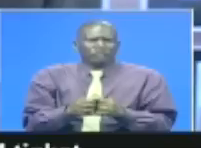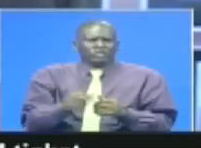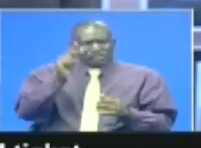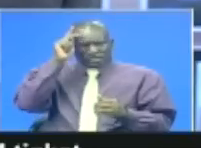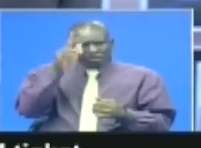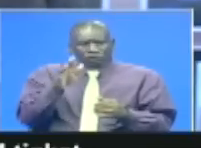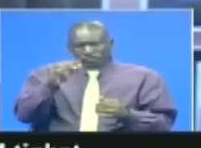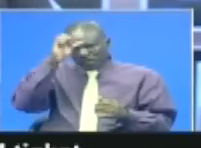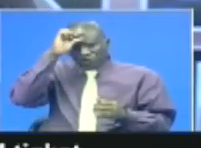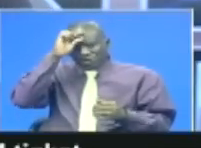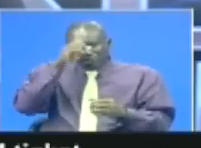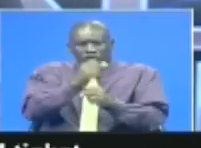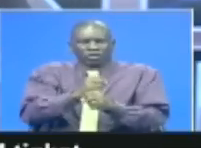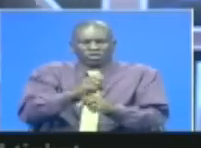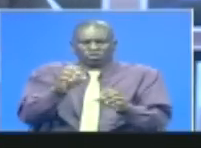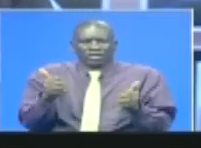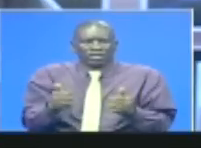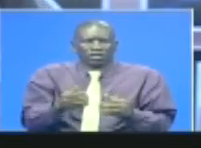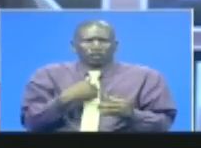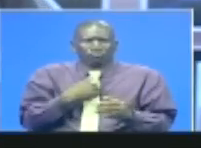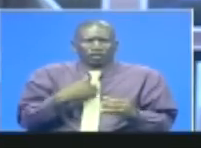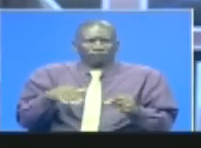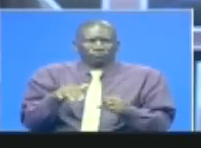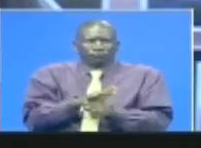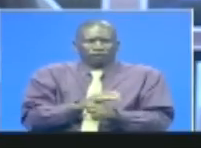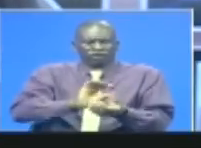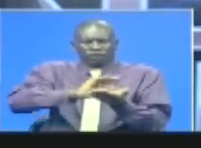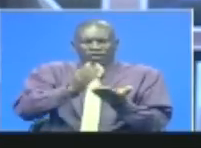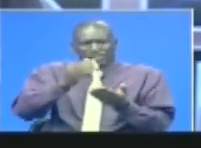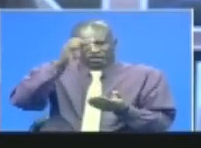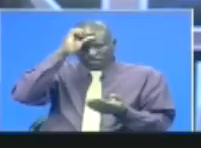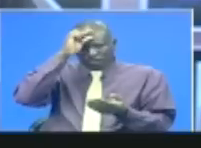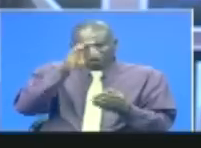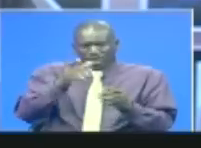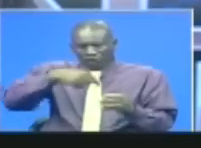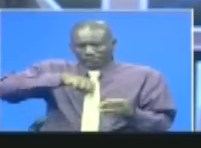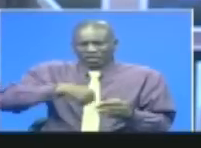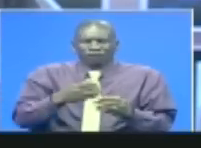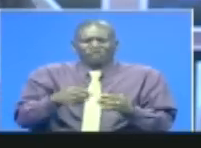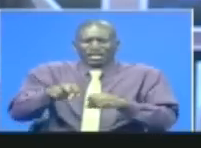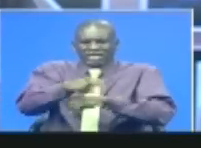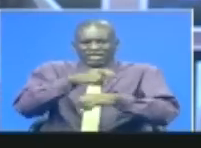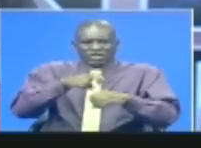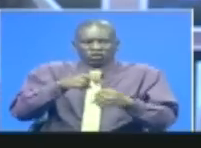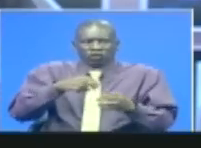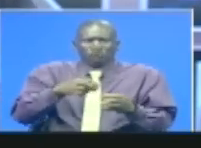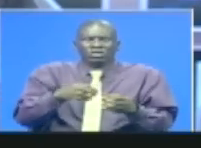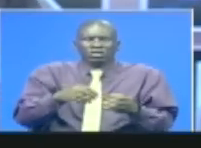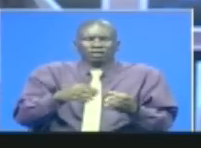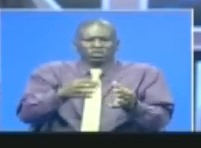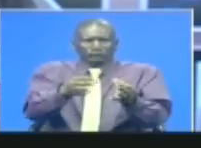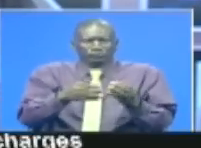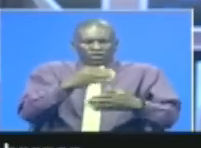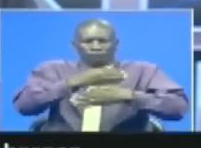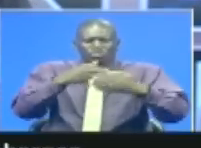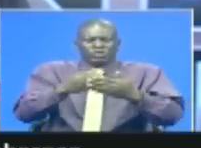Kiambu's government is working. We have a fully funded government by ourselves in the national exchequer. We've built hospitals